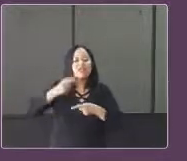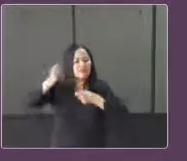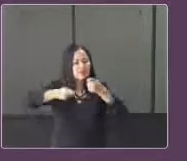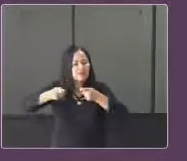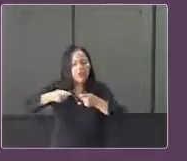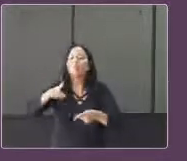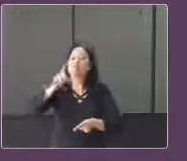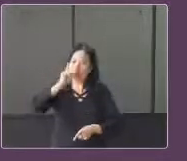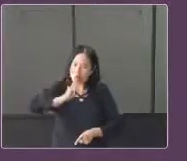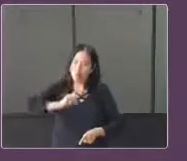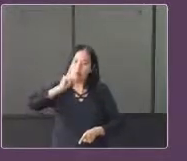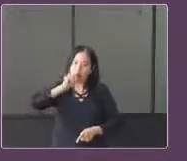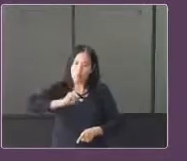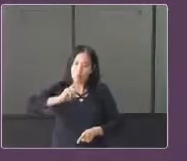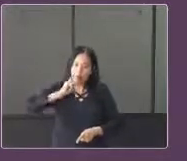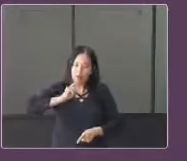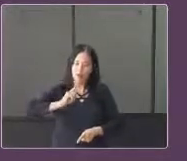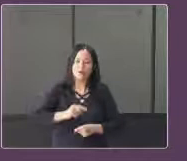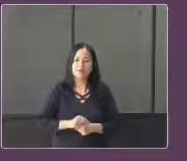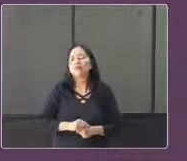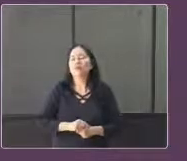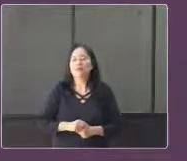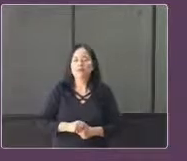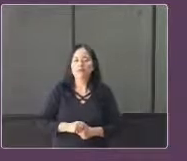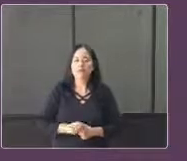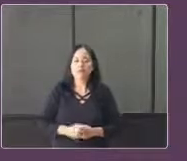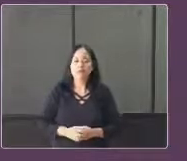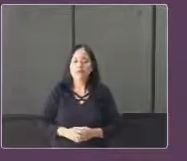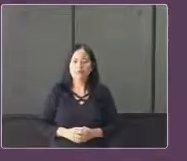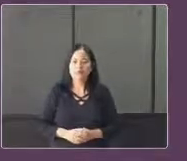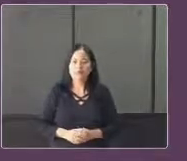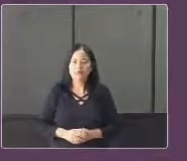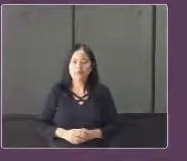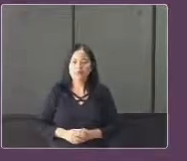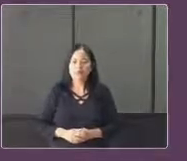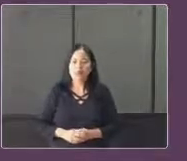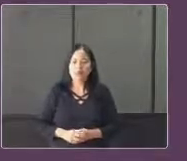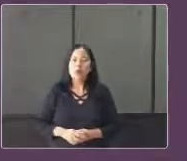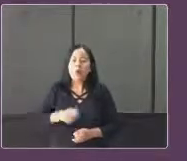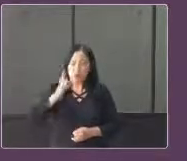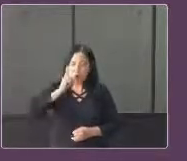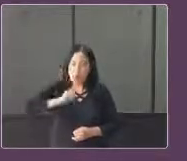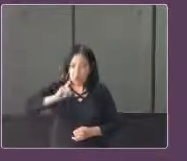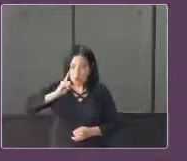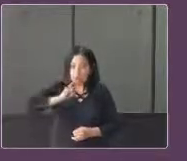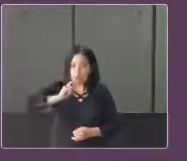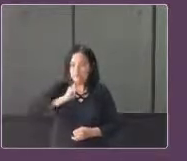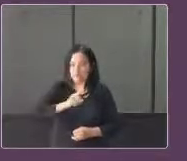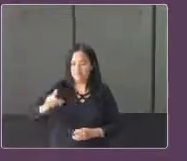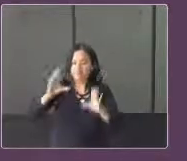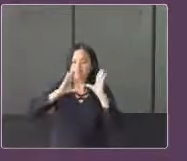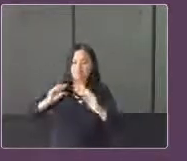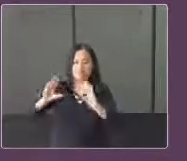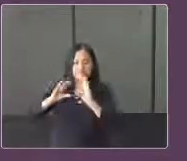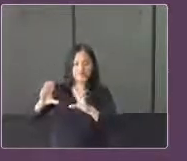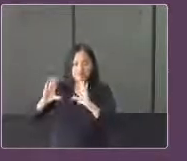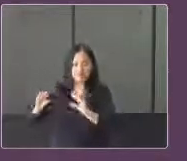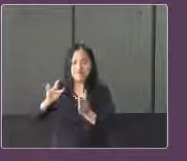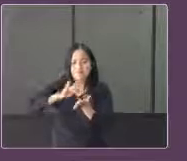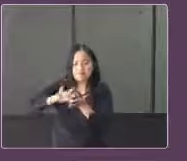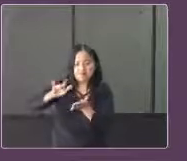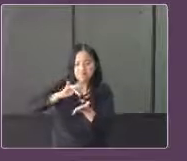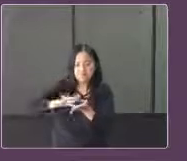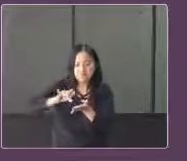be managed by women. Therefore, we give women all the